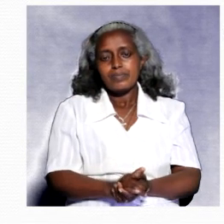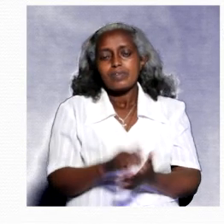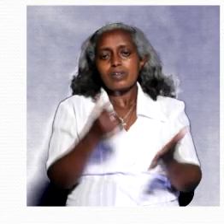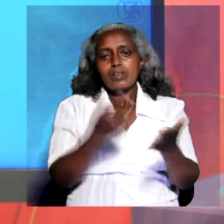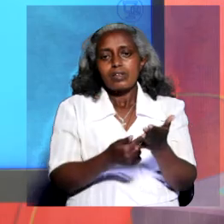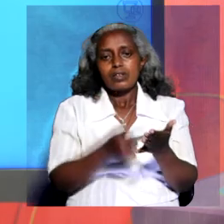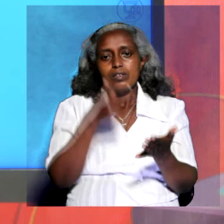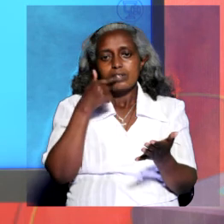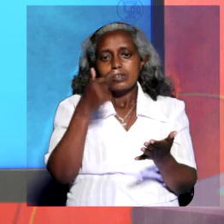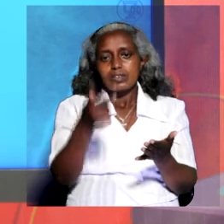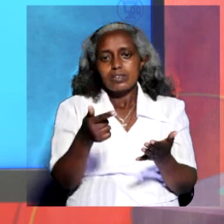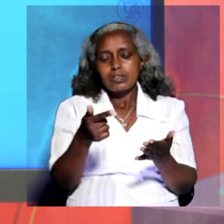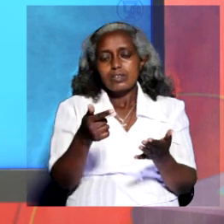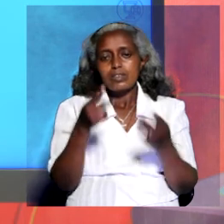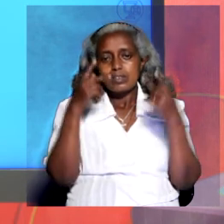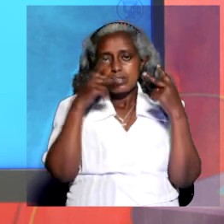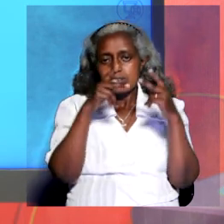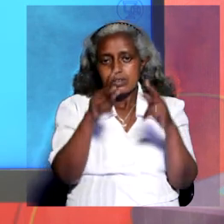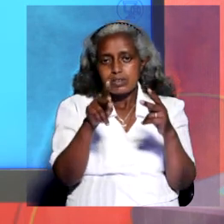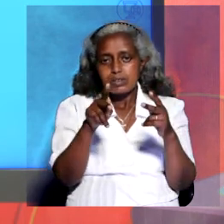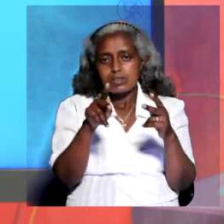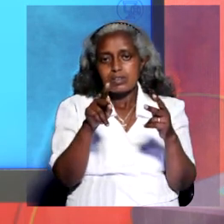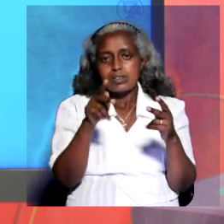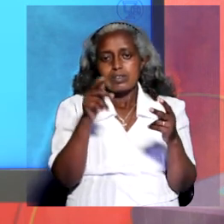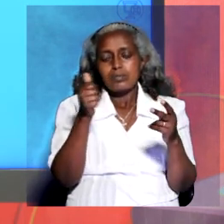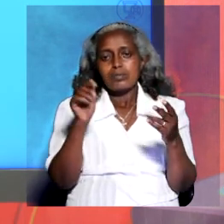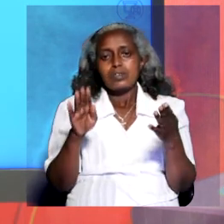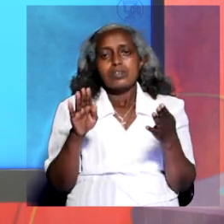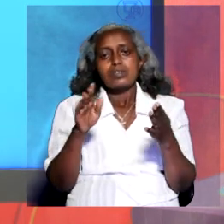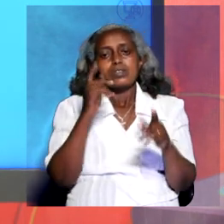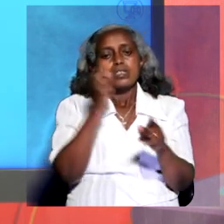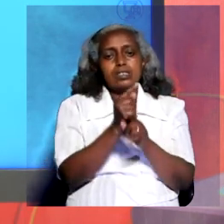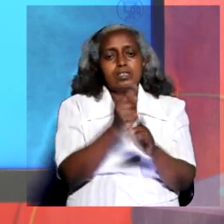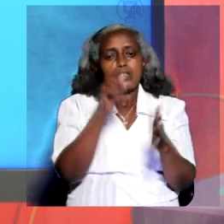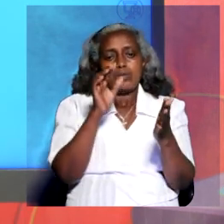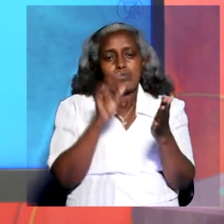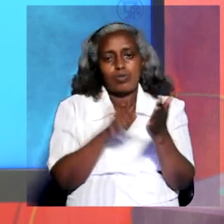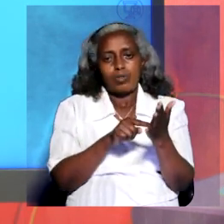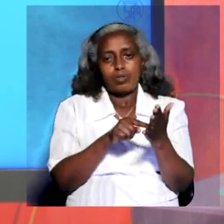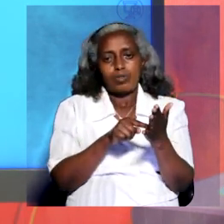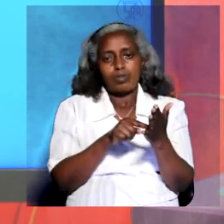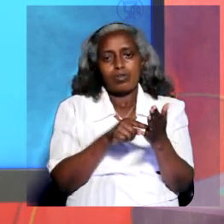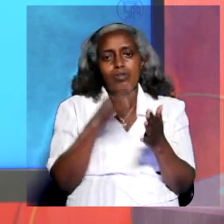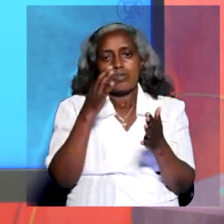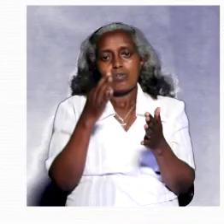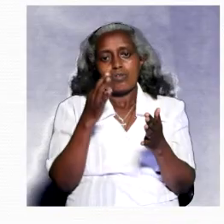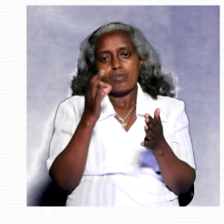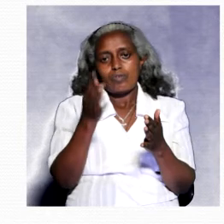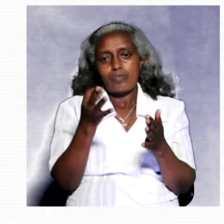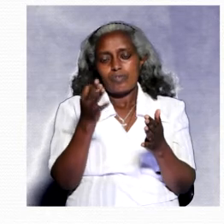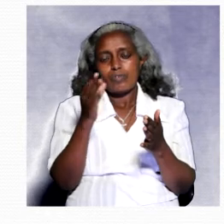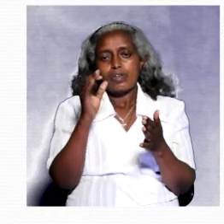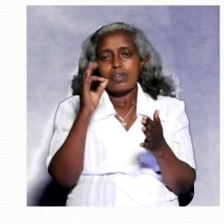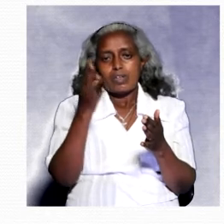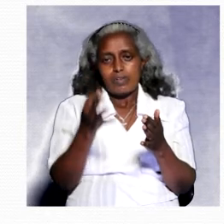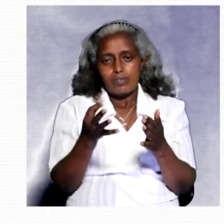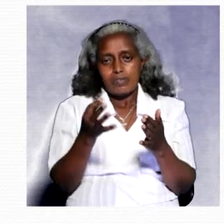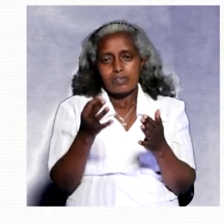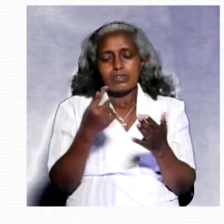Here say, let C be is a critical point of f, then